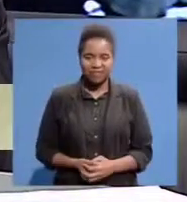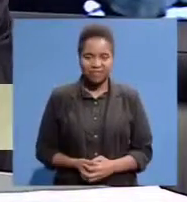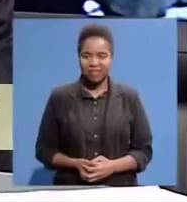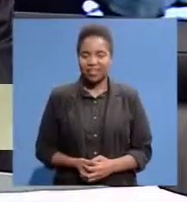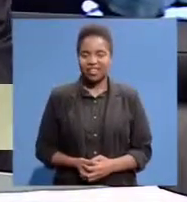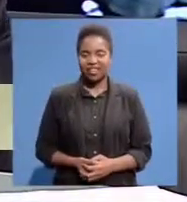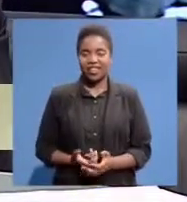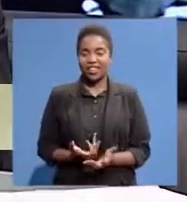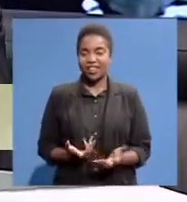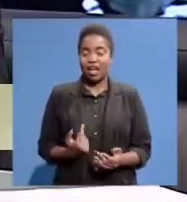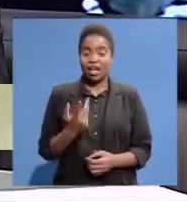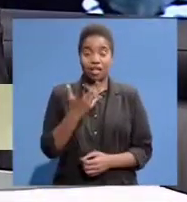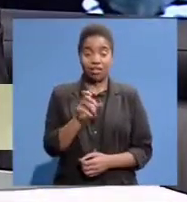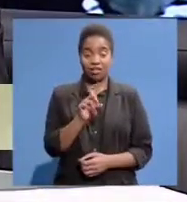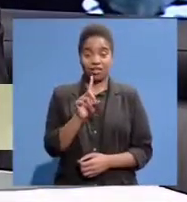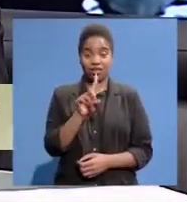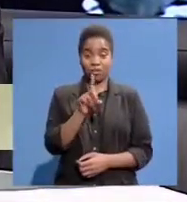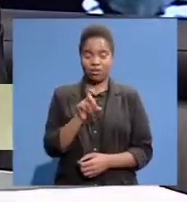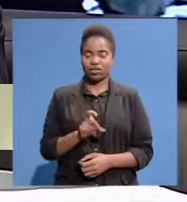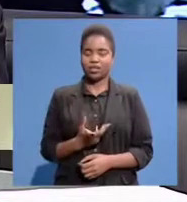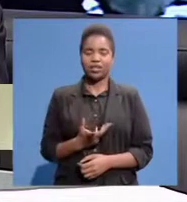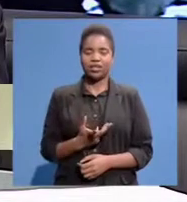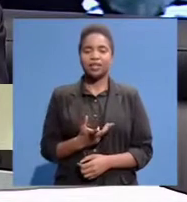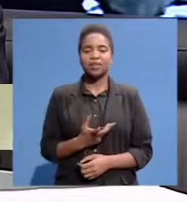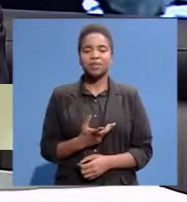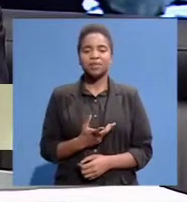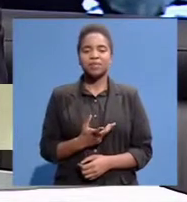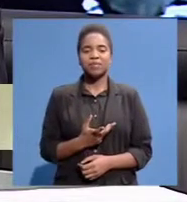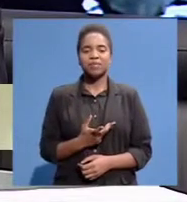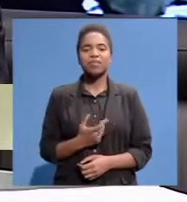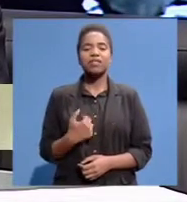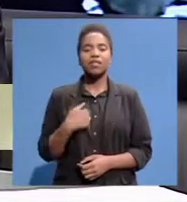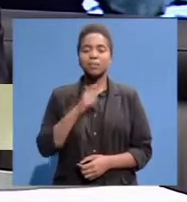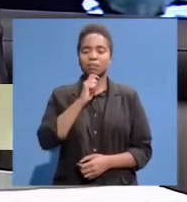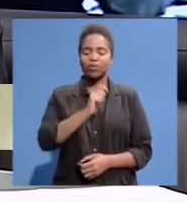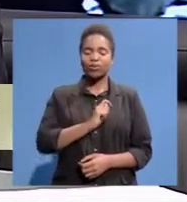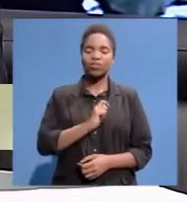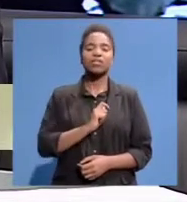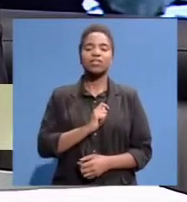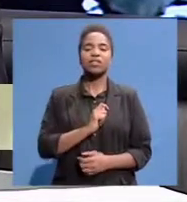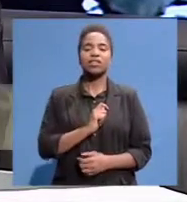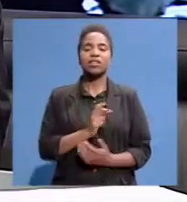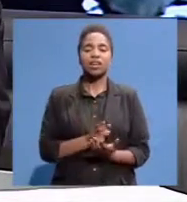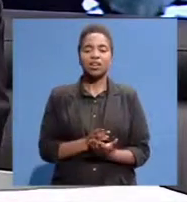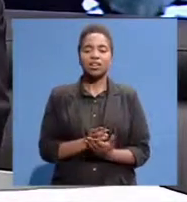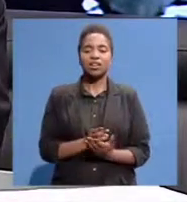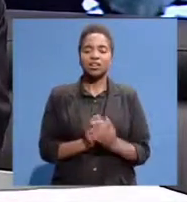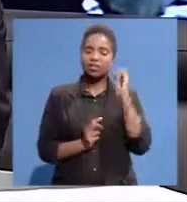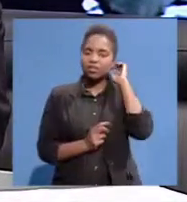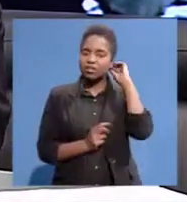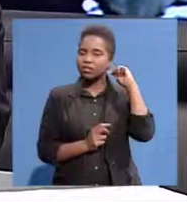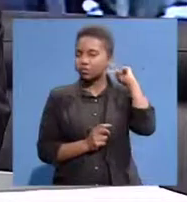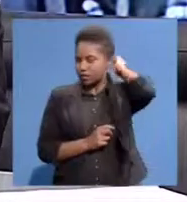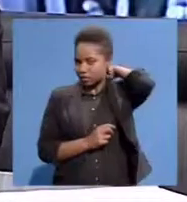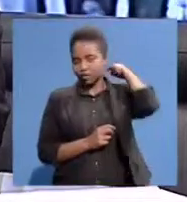that's a weighted question, Nati. I must say that Uguti, our role,